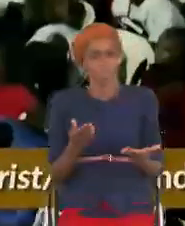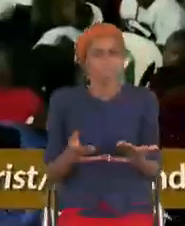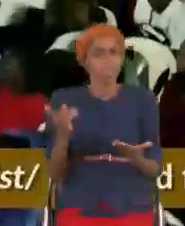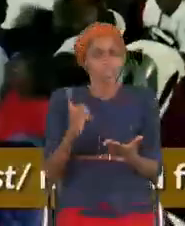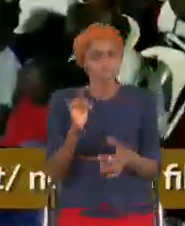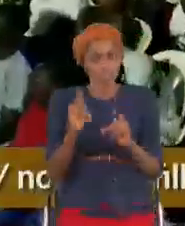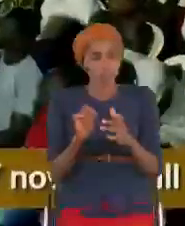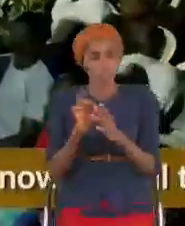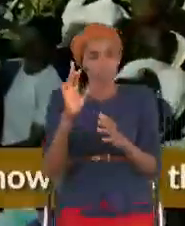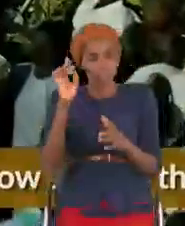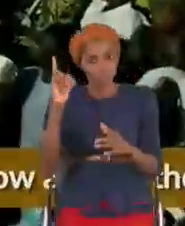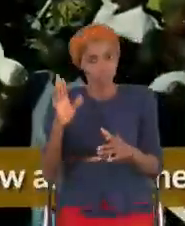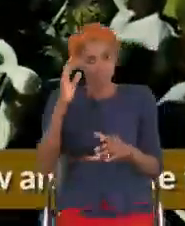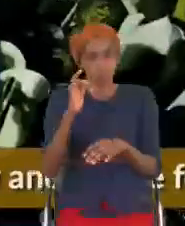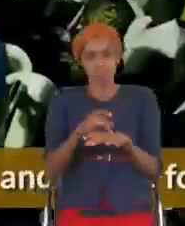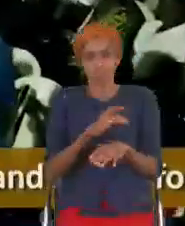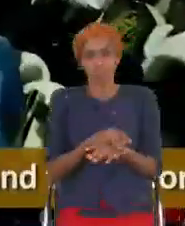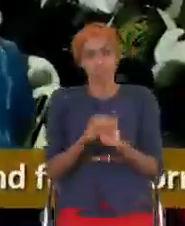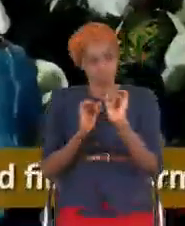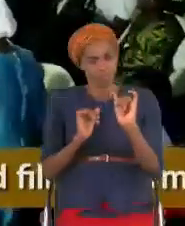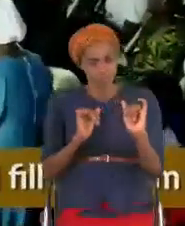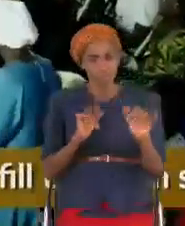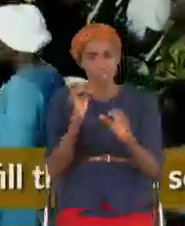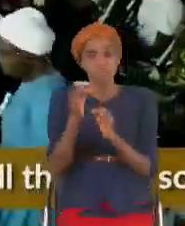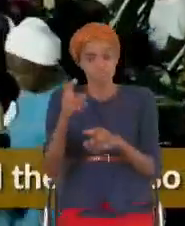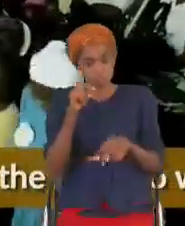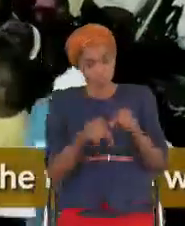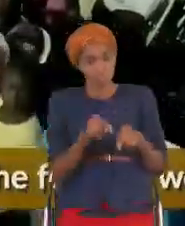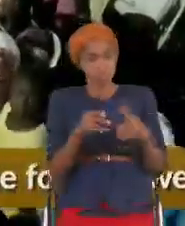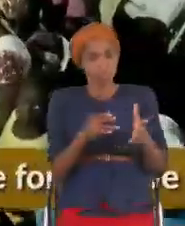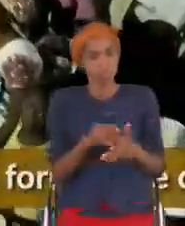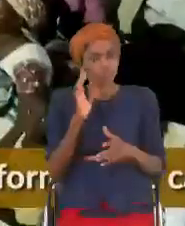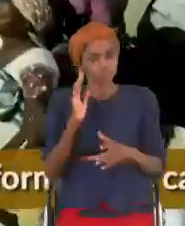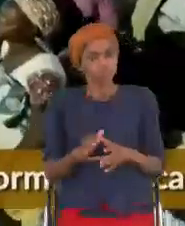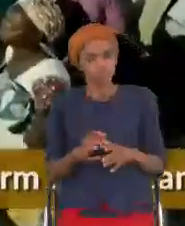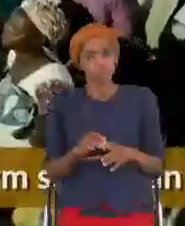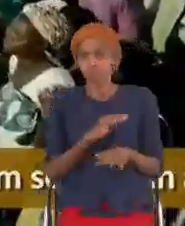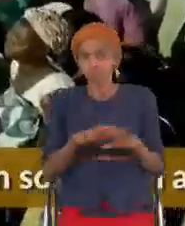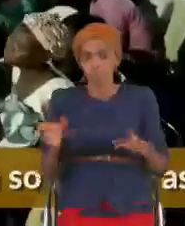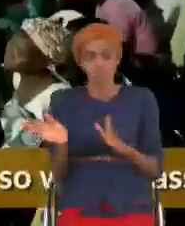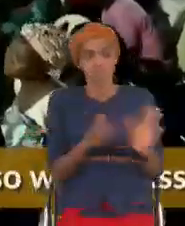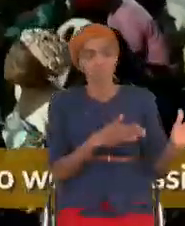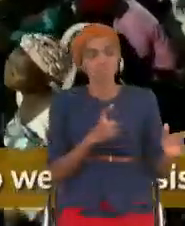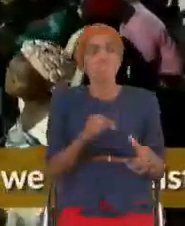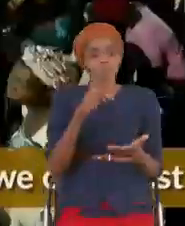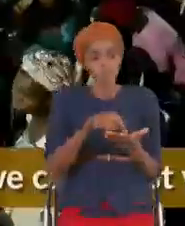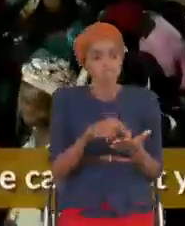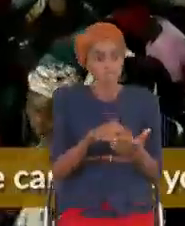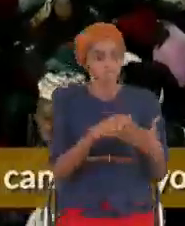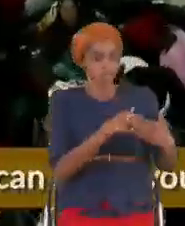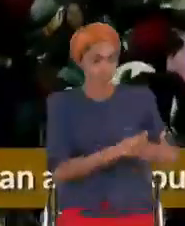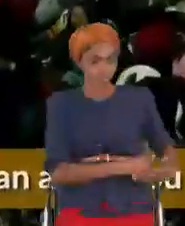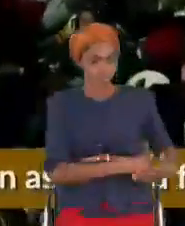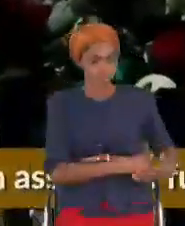God will touch. Just remain there. If you see a lame man near your side, don't leave him, don't leave her. Stand there by his